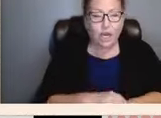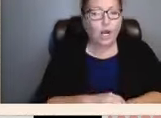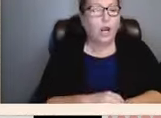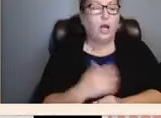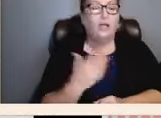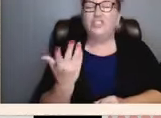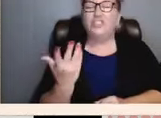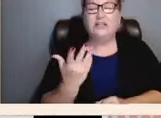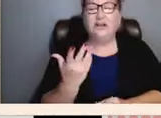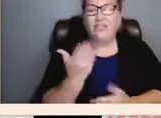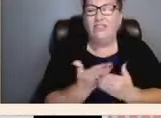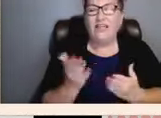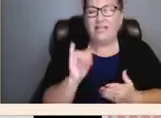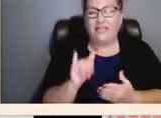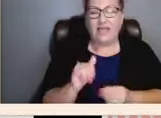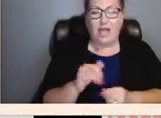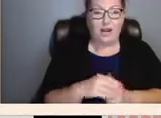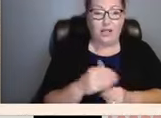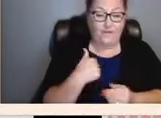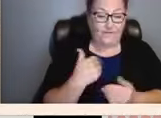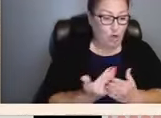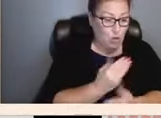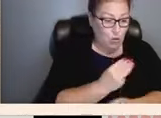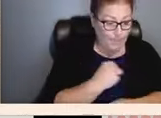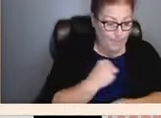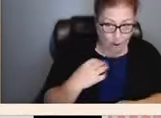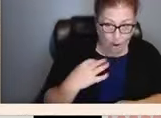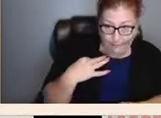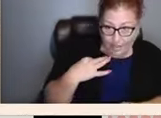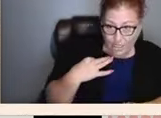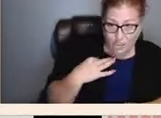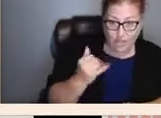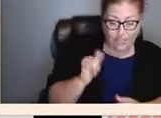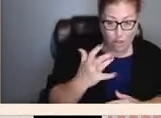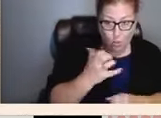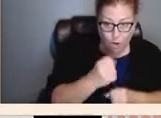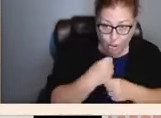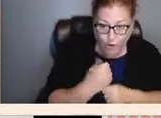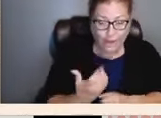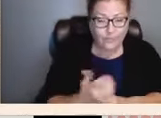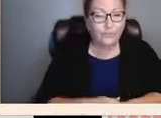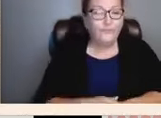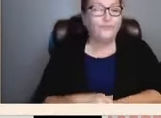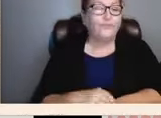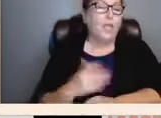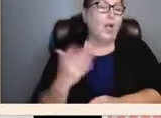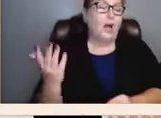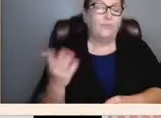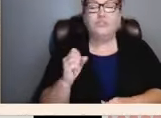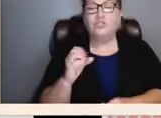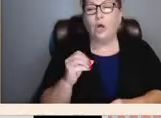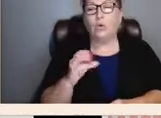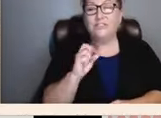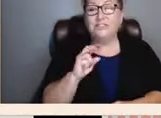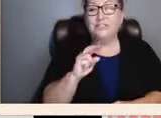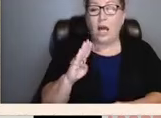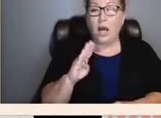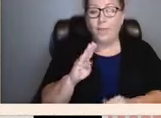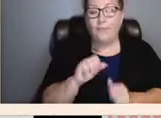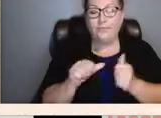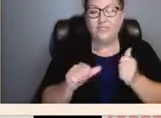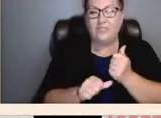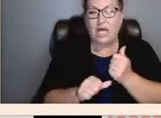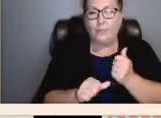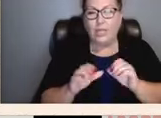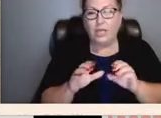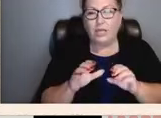things to look at. Is there a new member application that you want to create? So subcommittees. I know for our state advisory committee